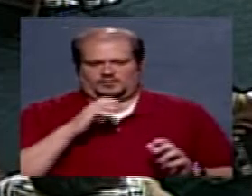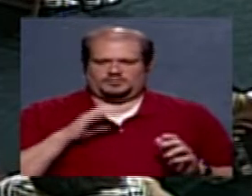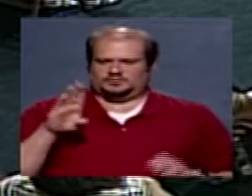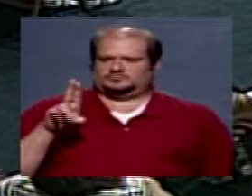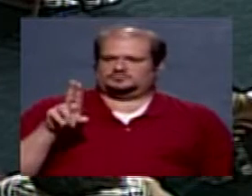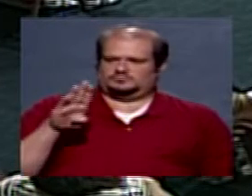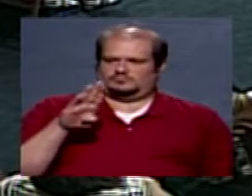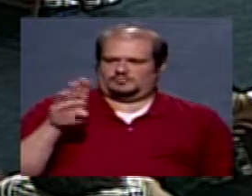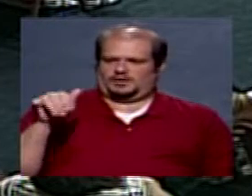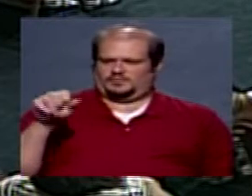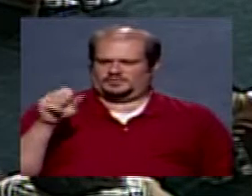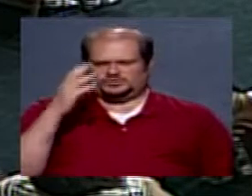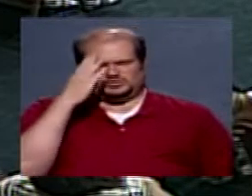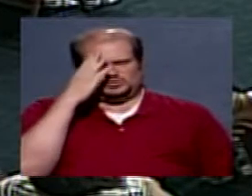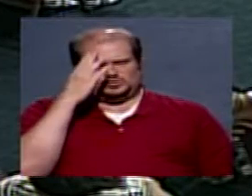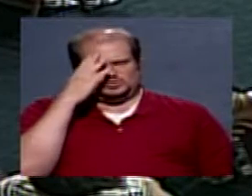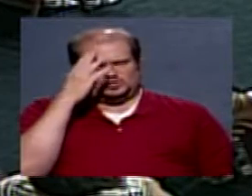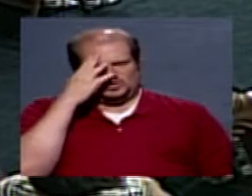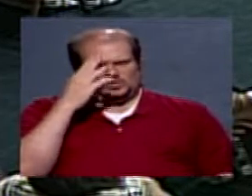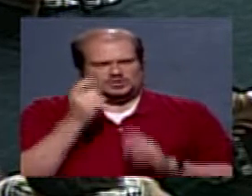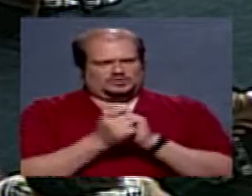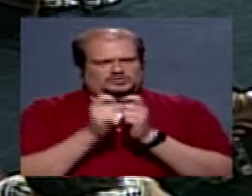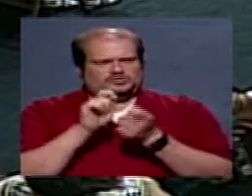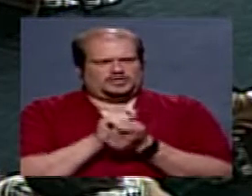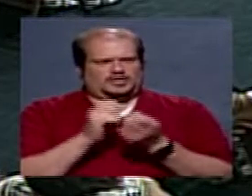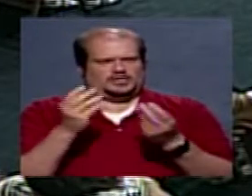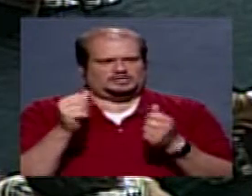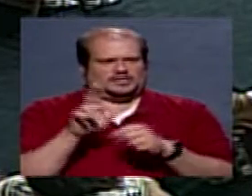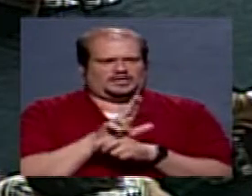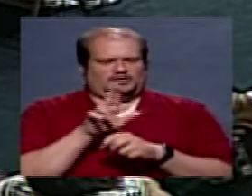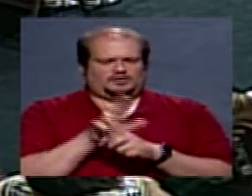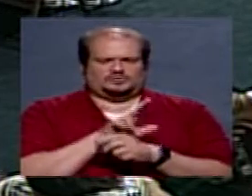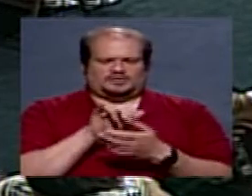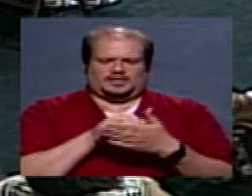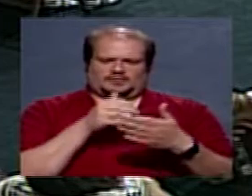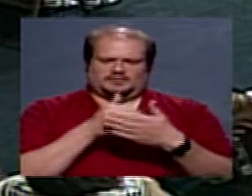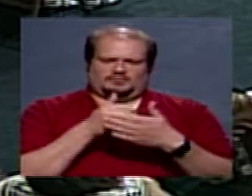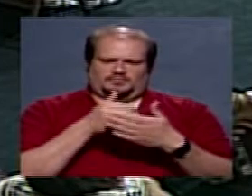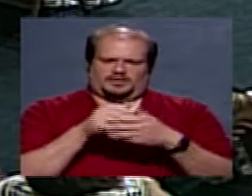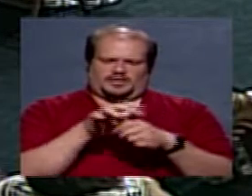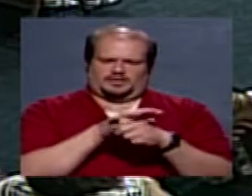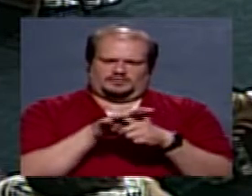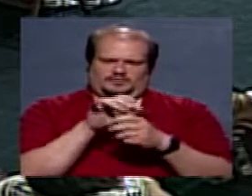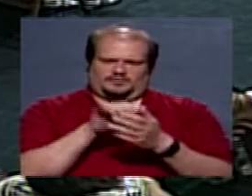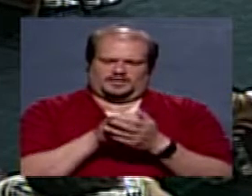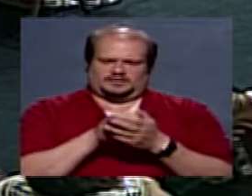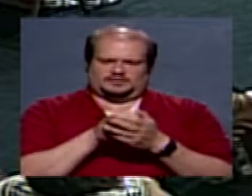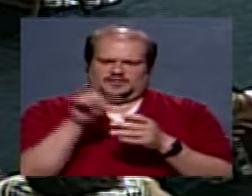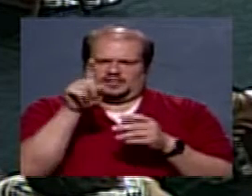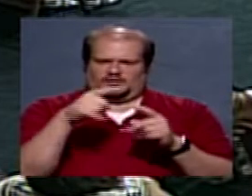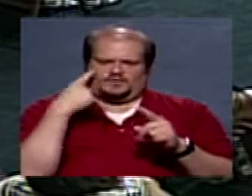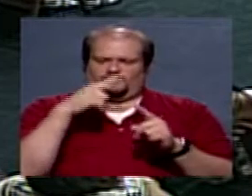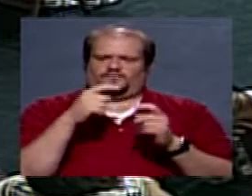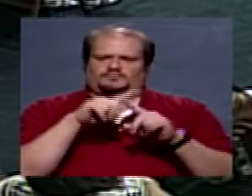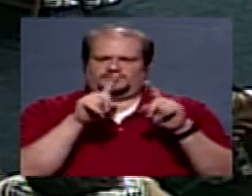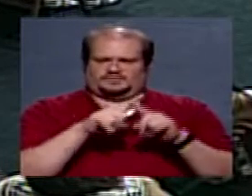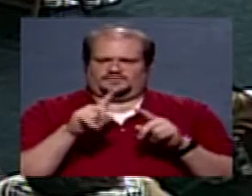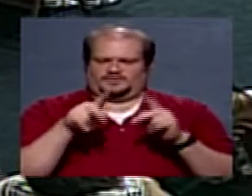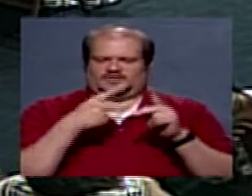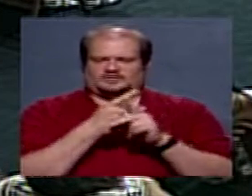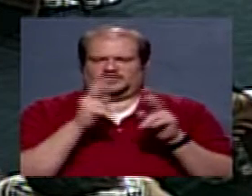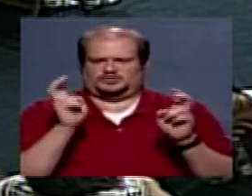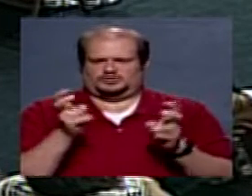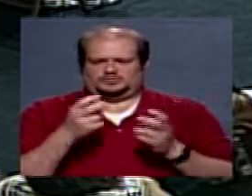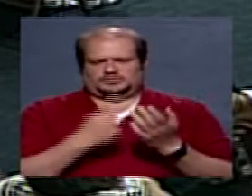Bubba's. You know, a change to land use that's abutting a neighborhood is a lightning rod for all kinds of issues that